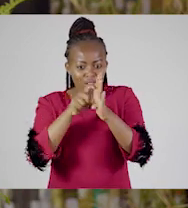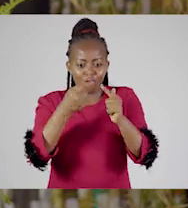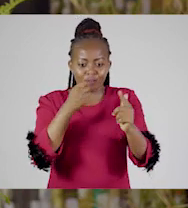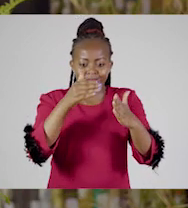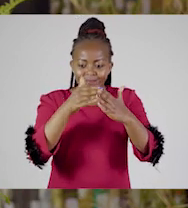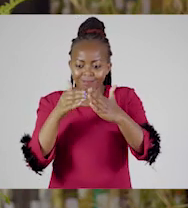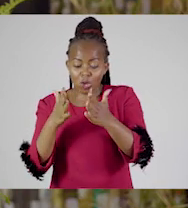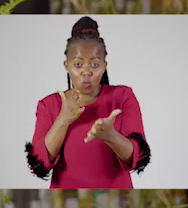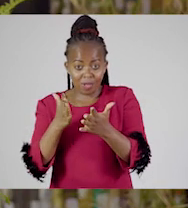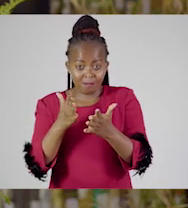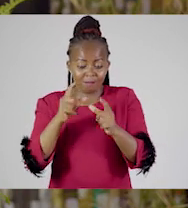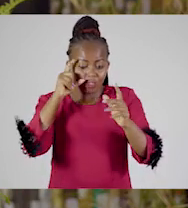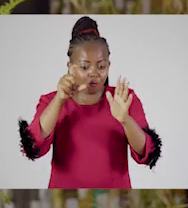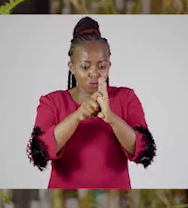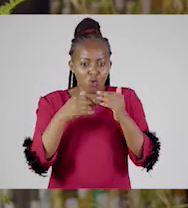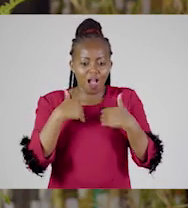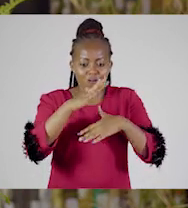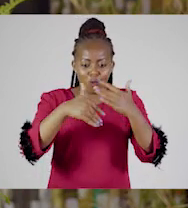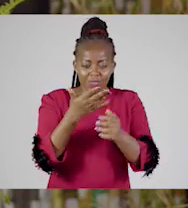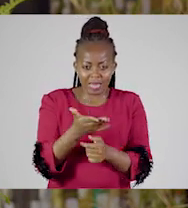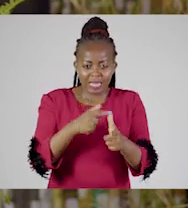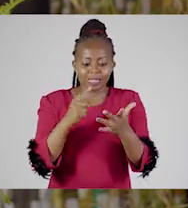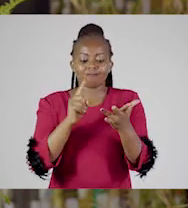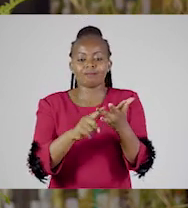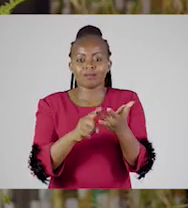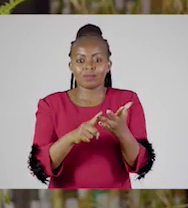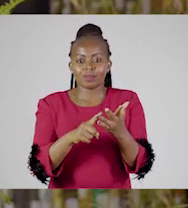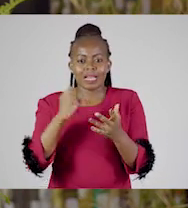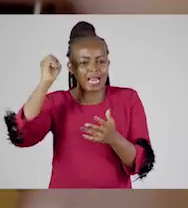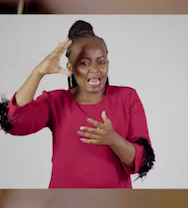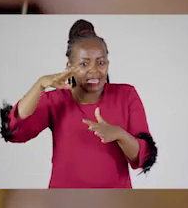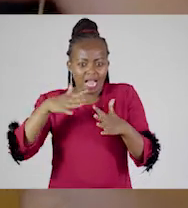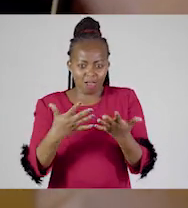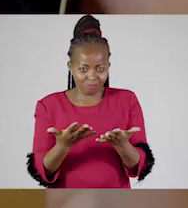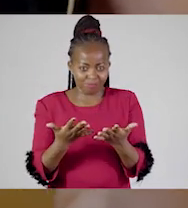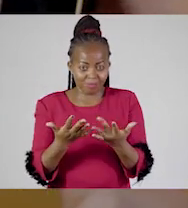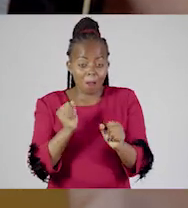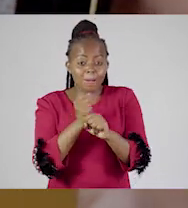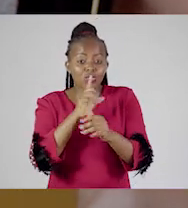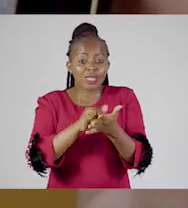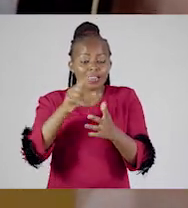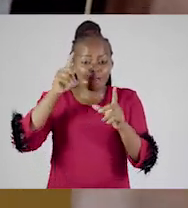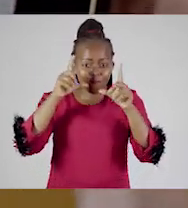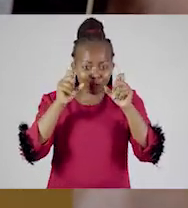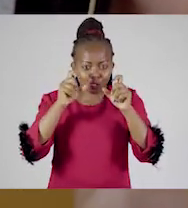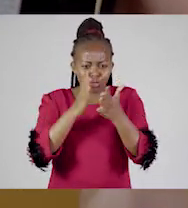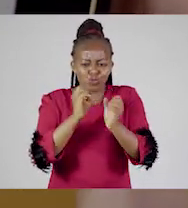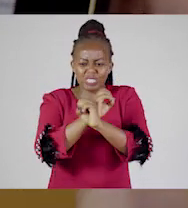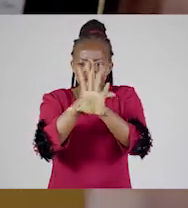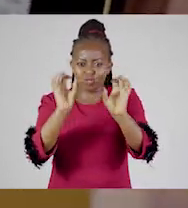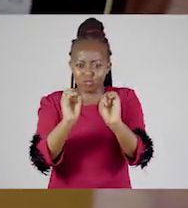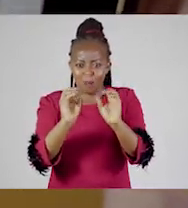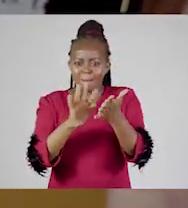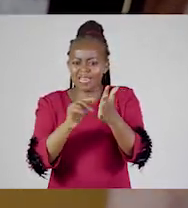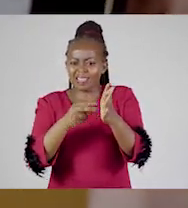corner when the photo is fully zoomed out. The second thing we want to look at is the lighting. Here we need to ensure that the photo is not overexposed, which